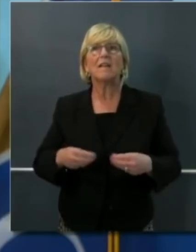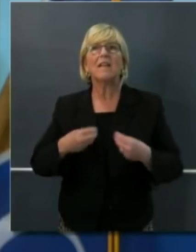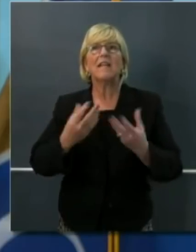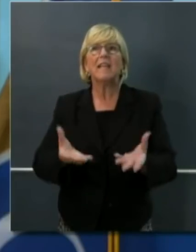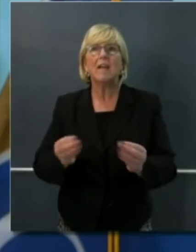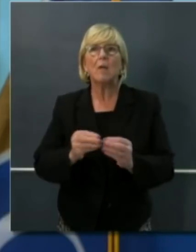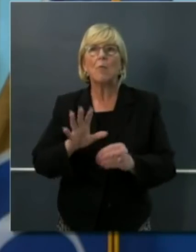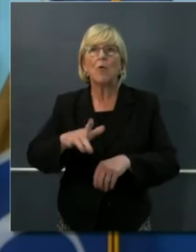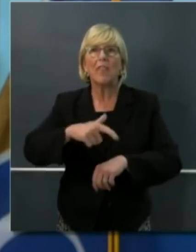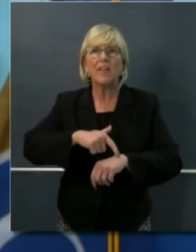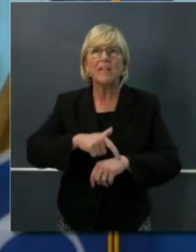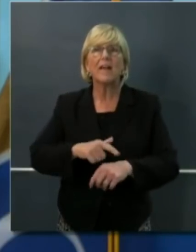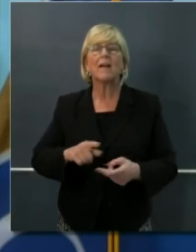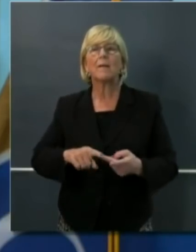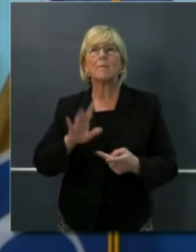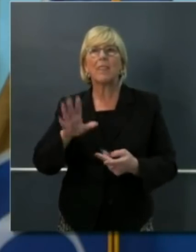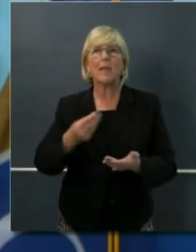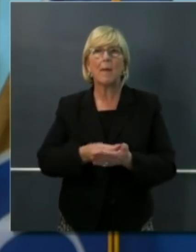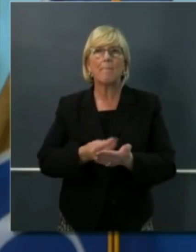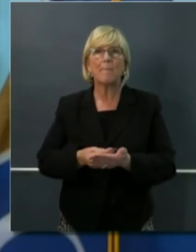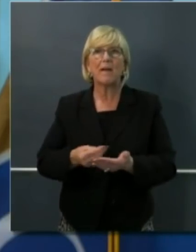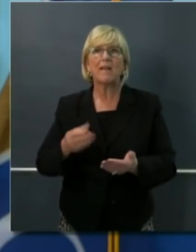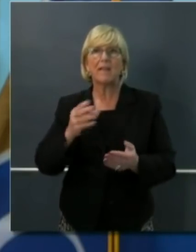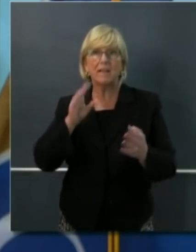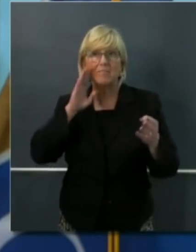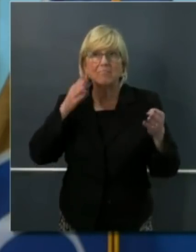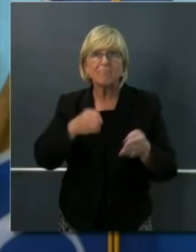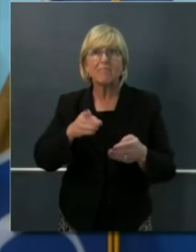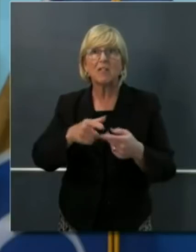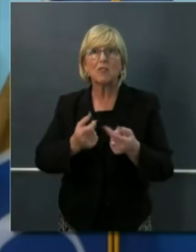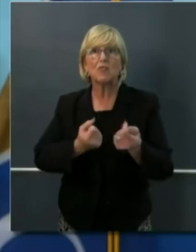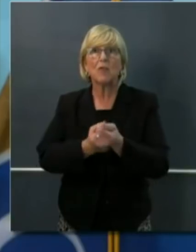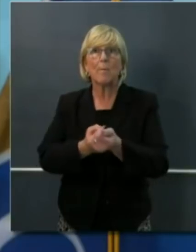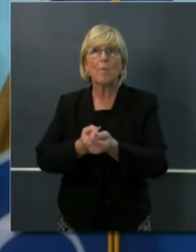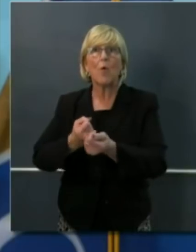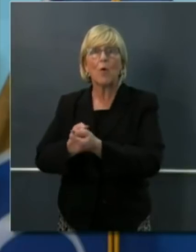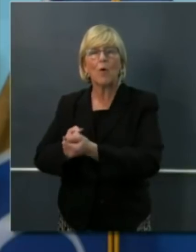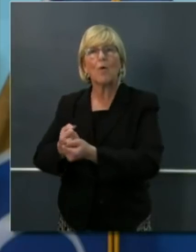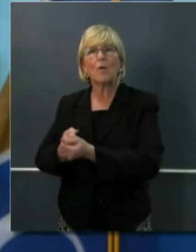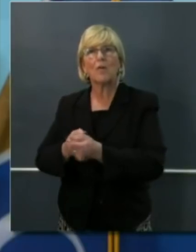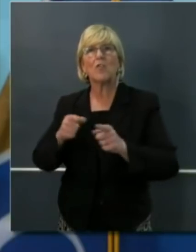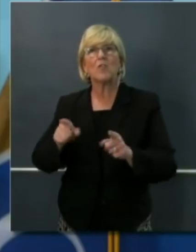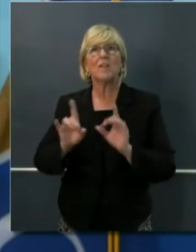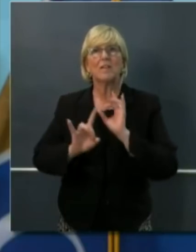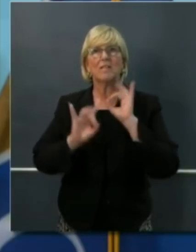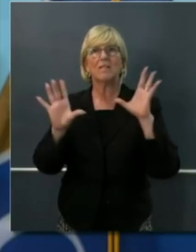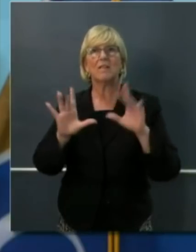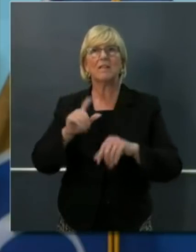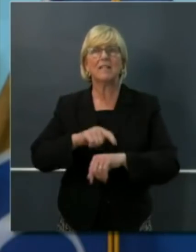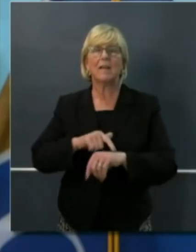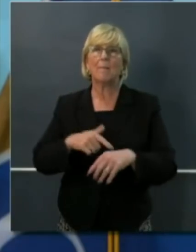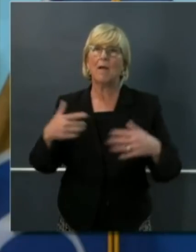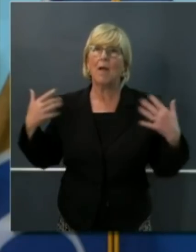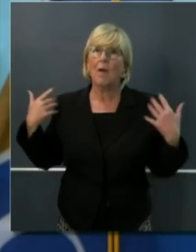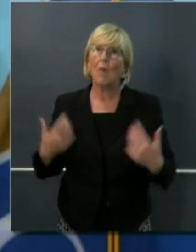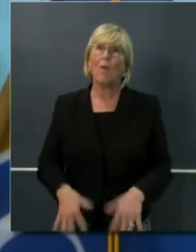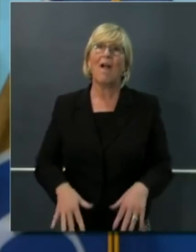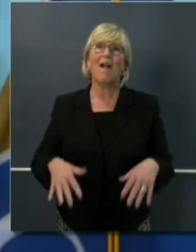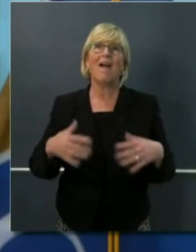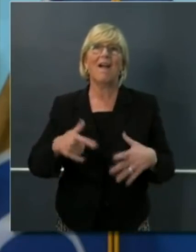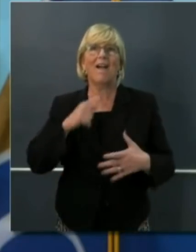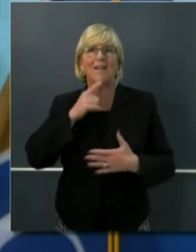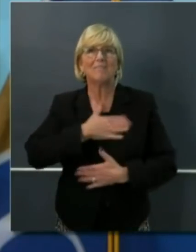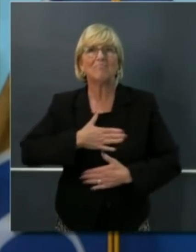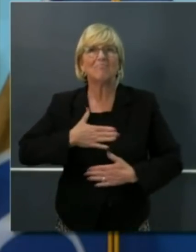of their time, their money, and their attention to help support others in this crisis was extraordinary and